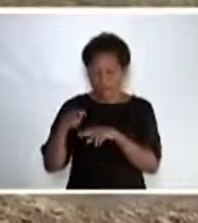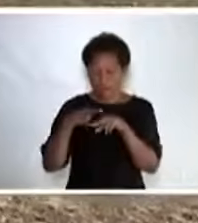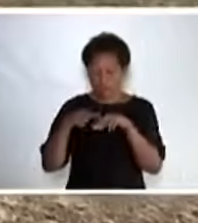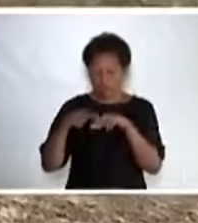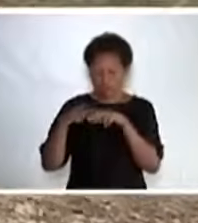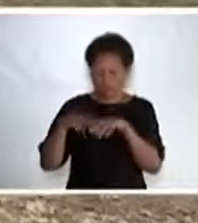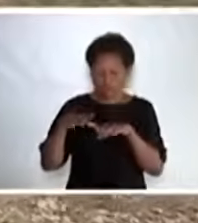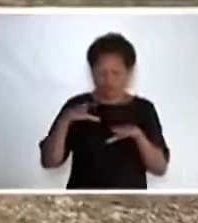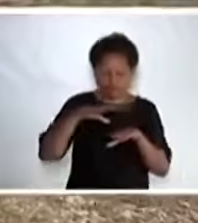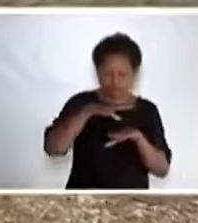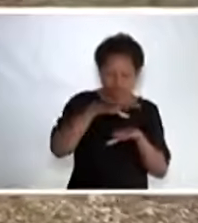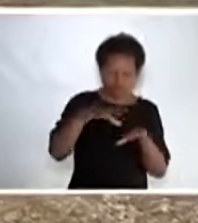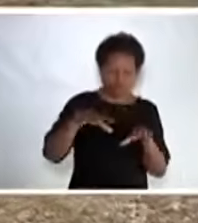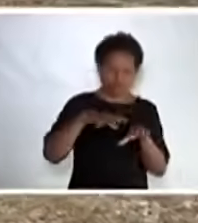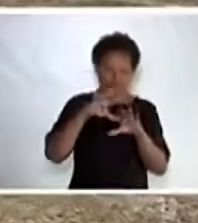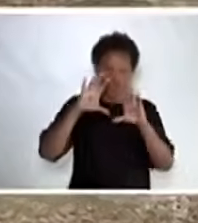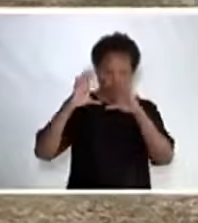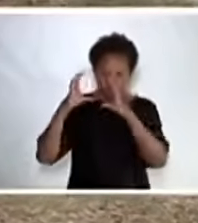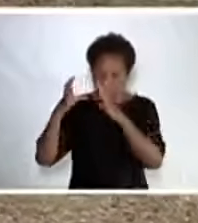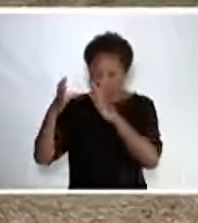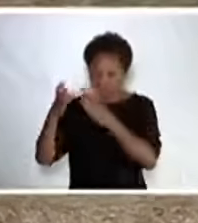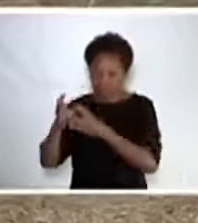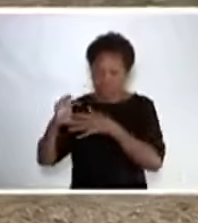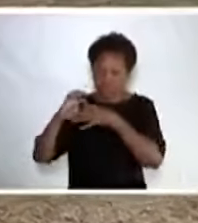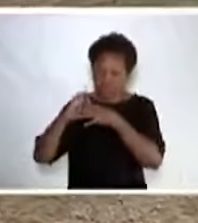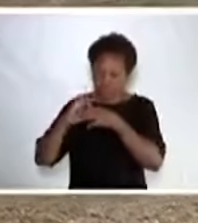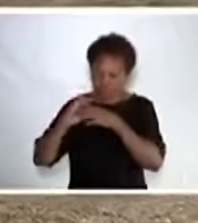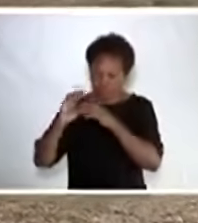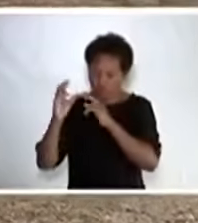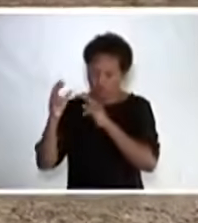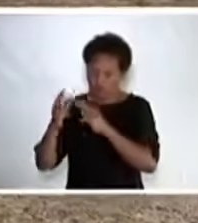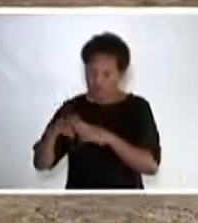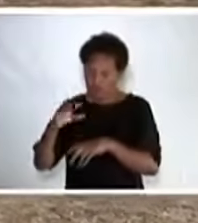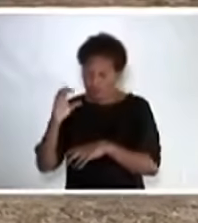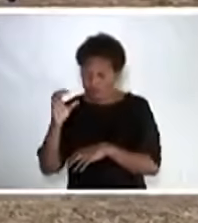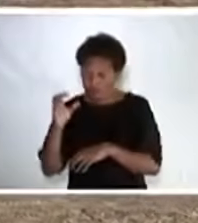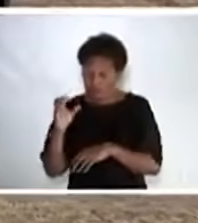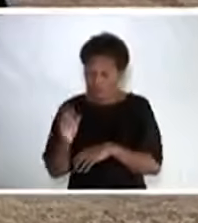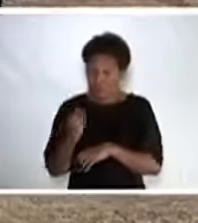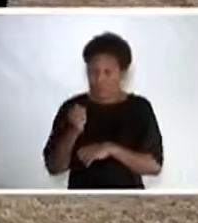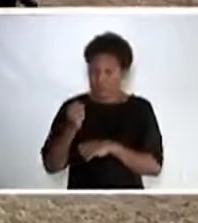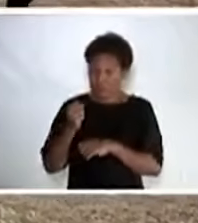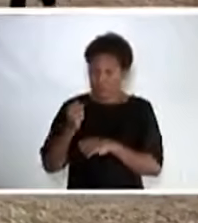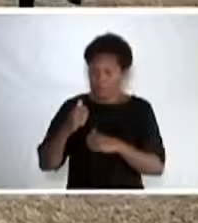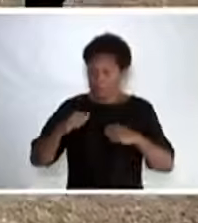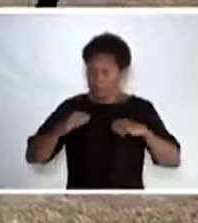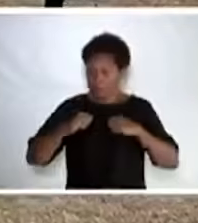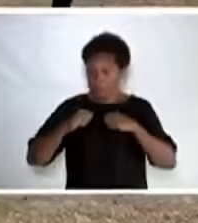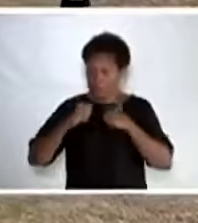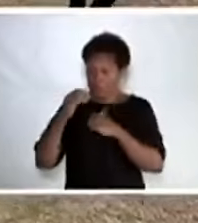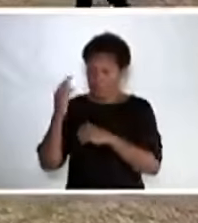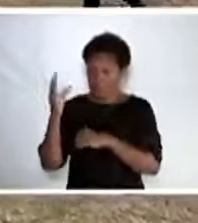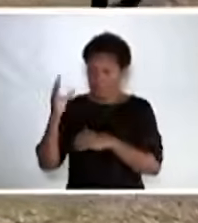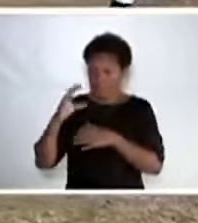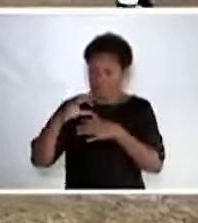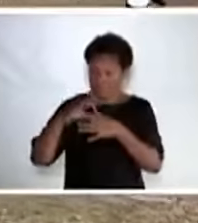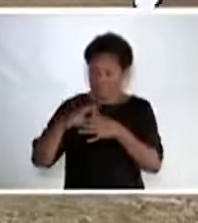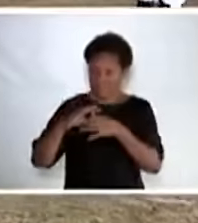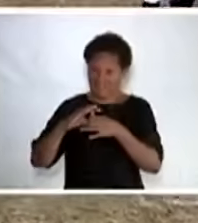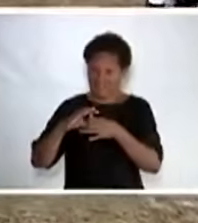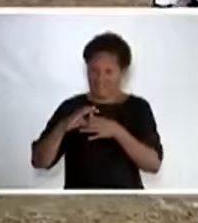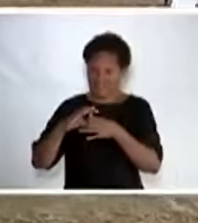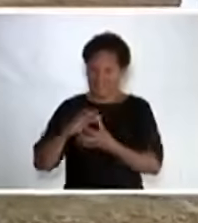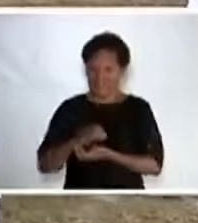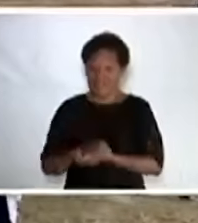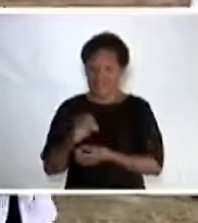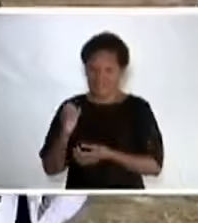be connected in such a wonderful way is something that we must treasure and we must recount with pride. For the